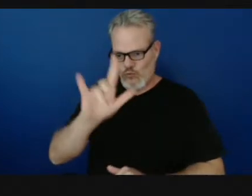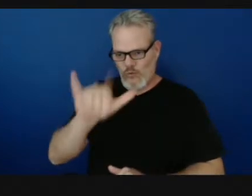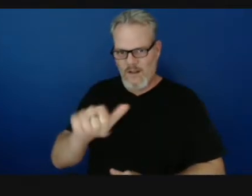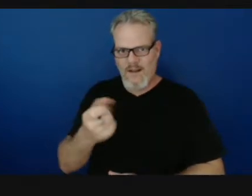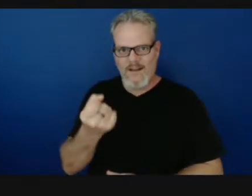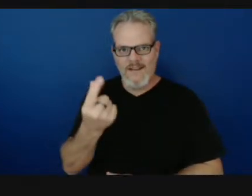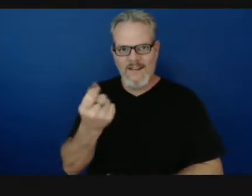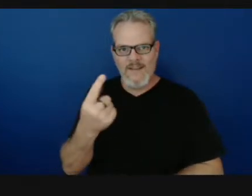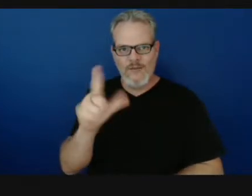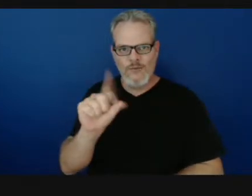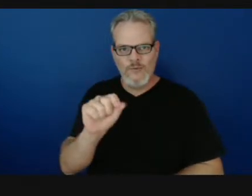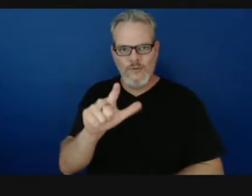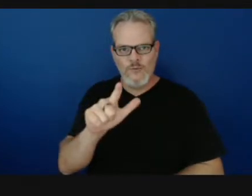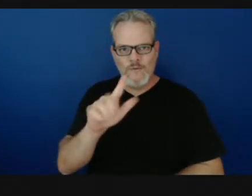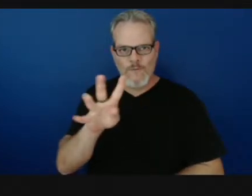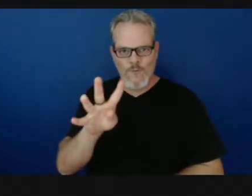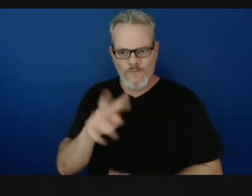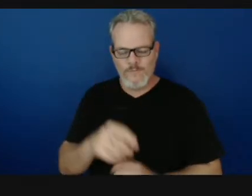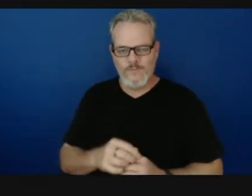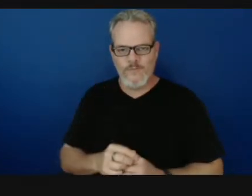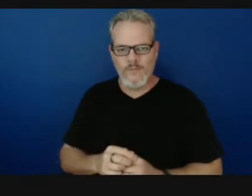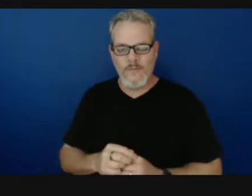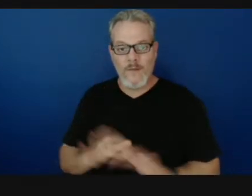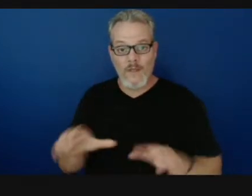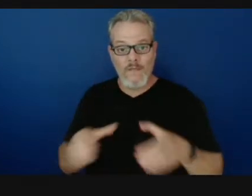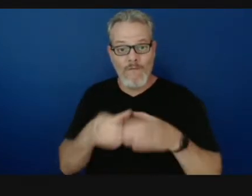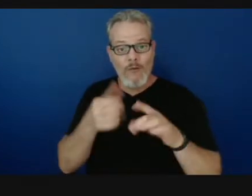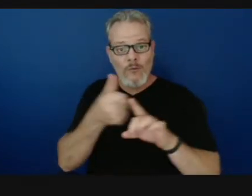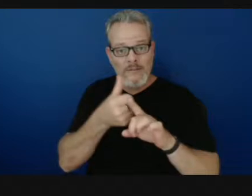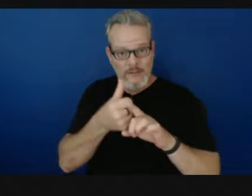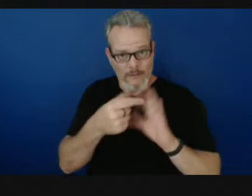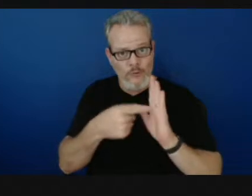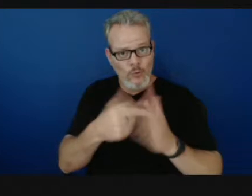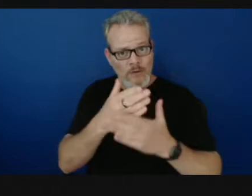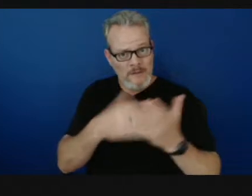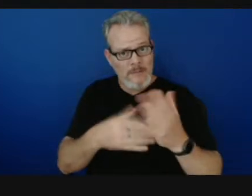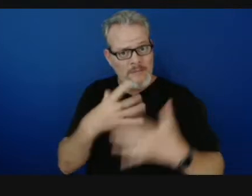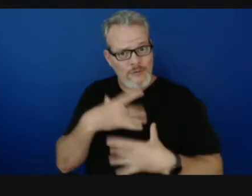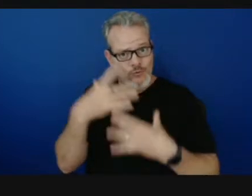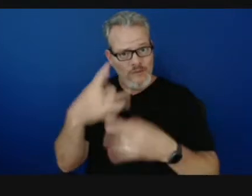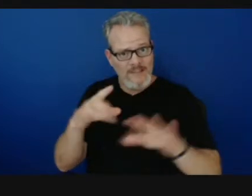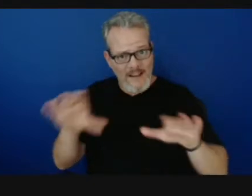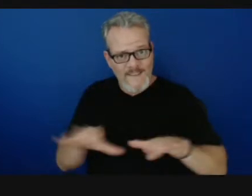2024. And the volcano has been showing a little bit of interesting activity this past